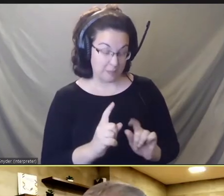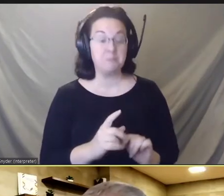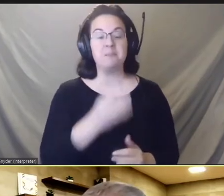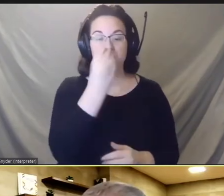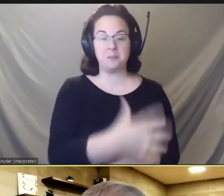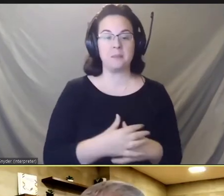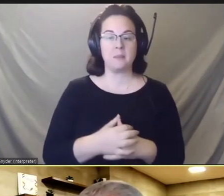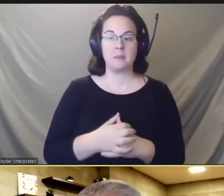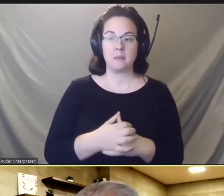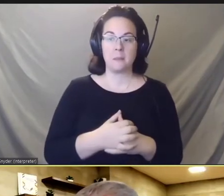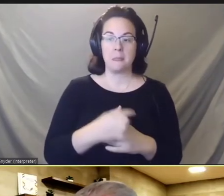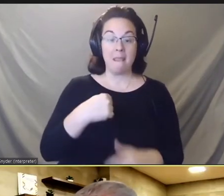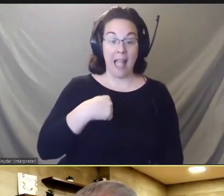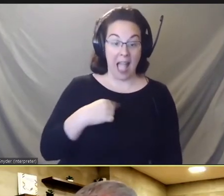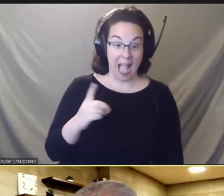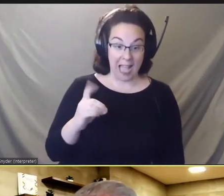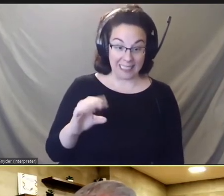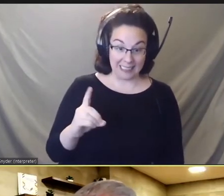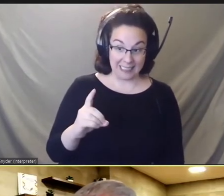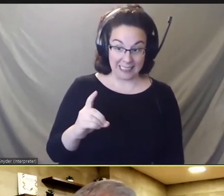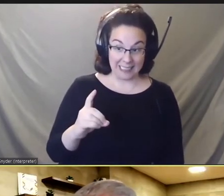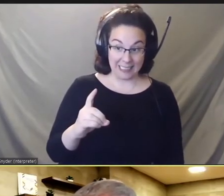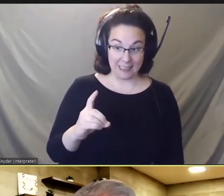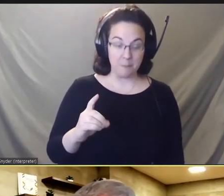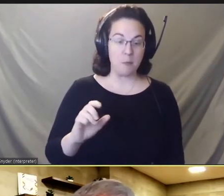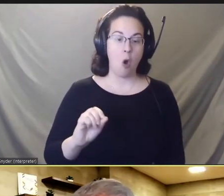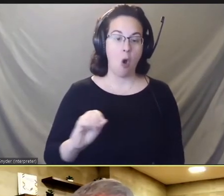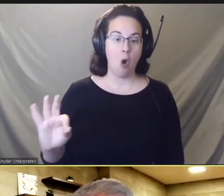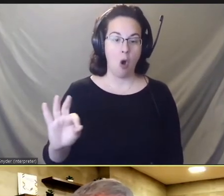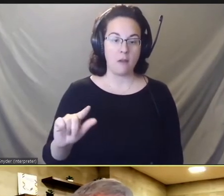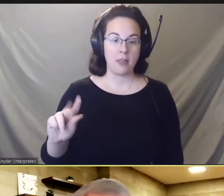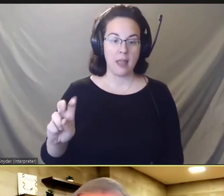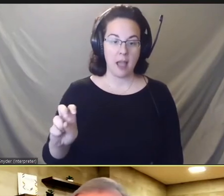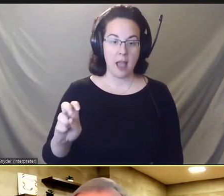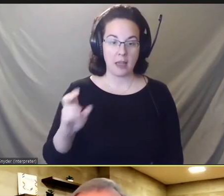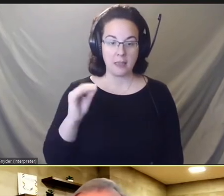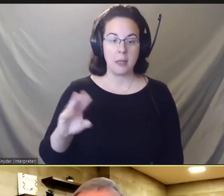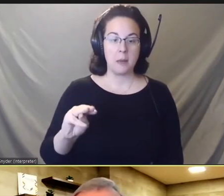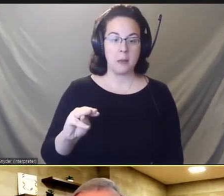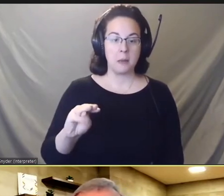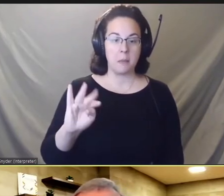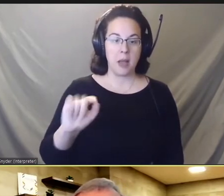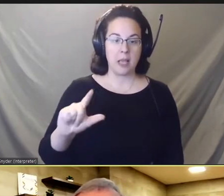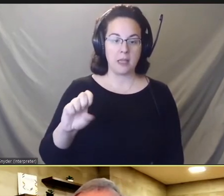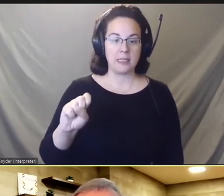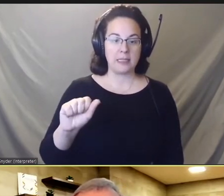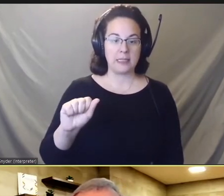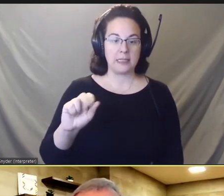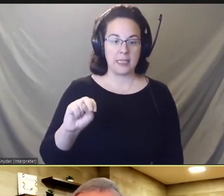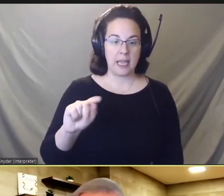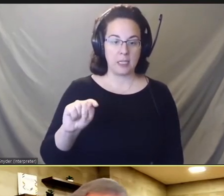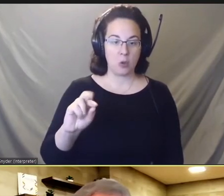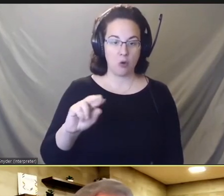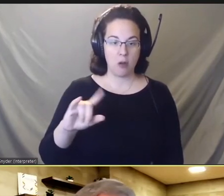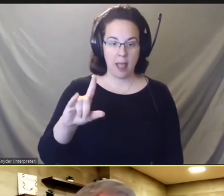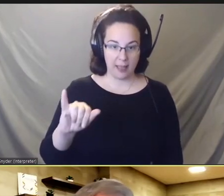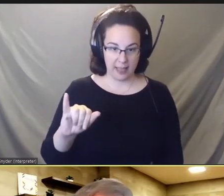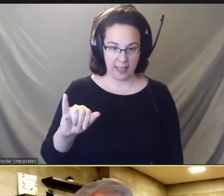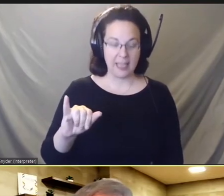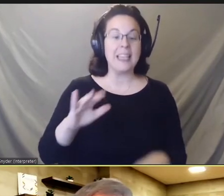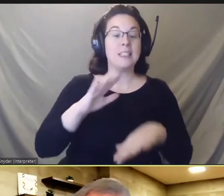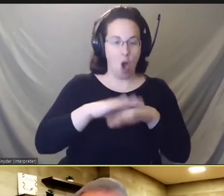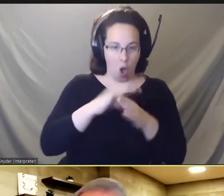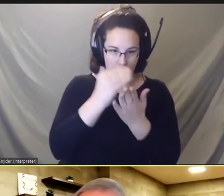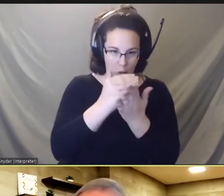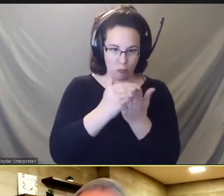the way, I did hear offline here that Michael Santorelli is on the roll, and I missed you,